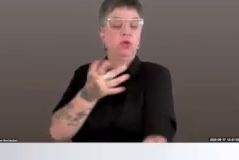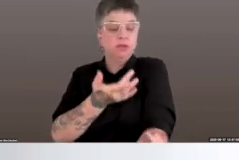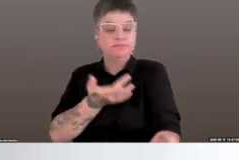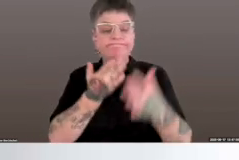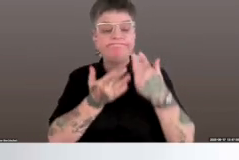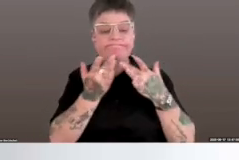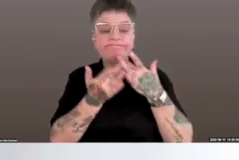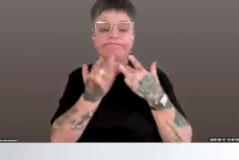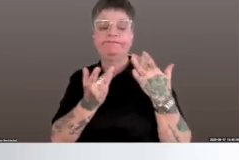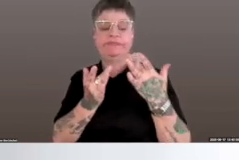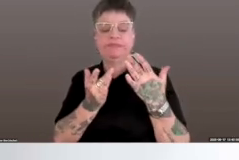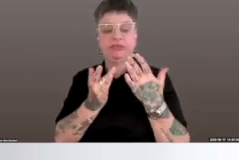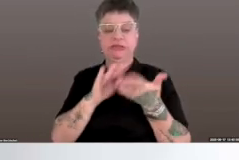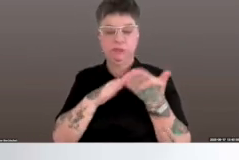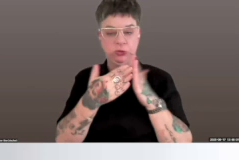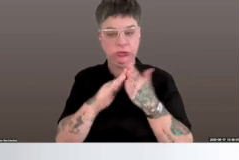the